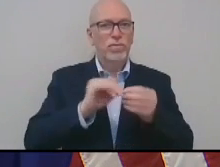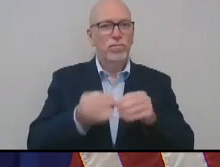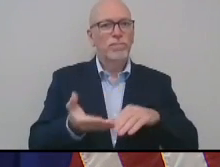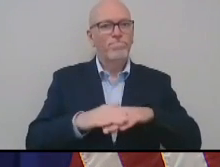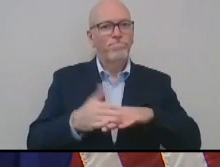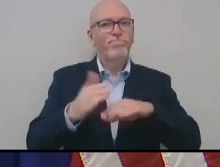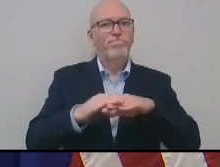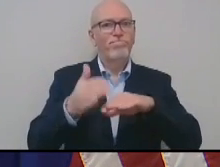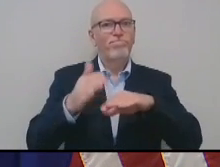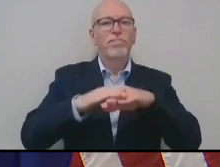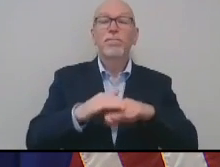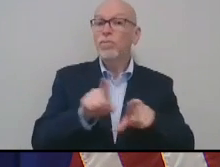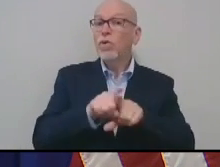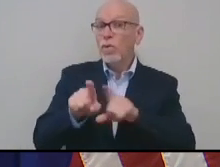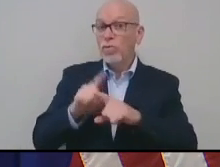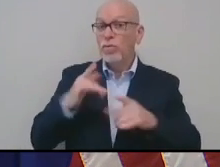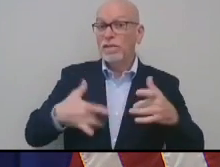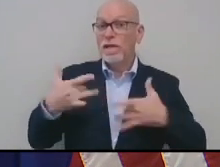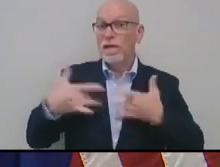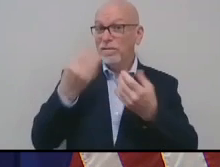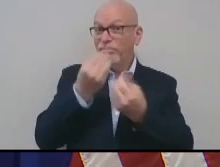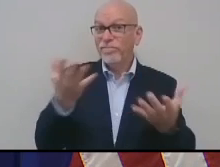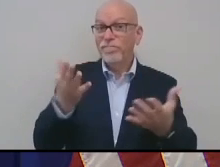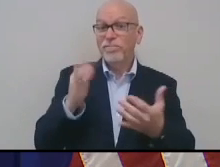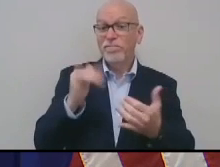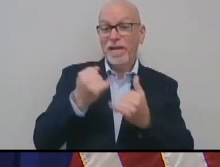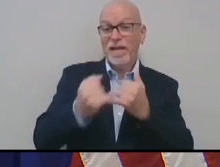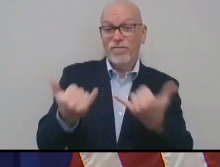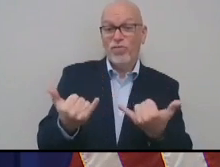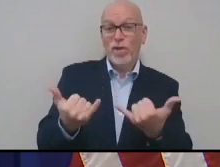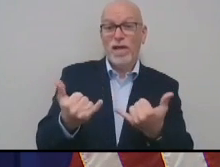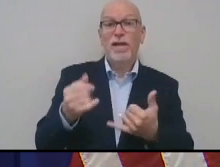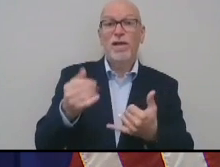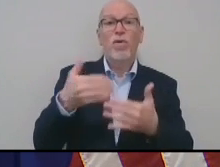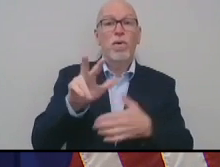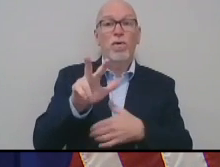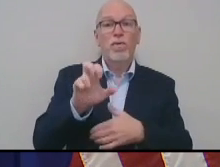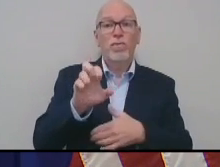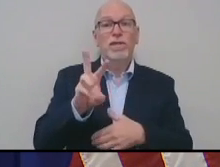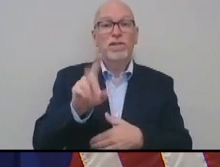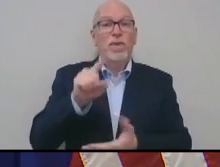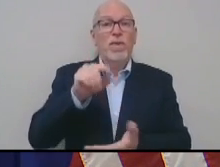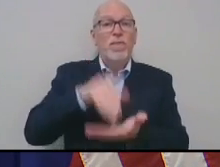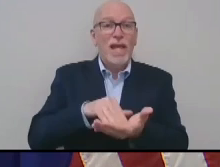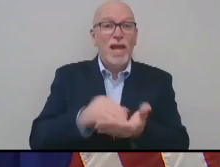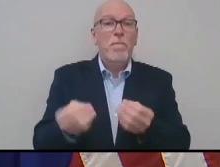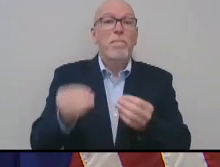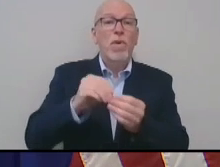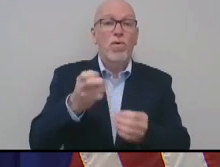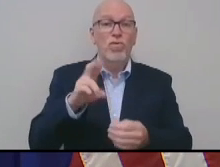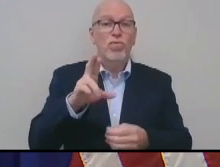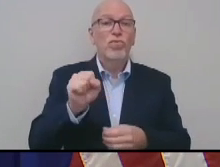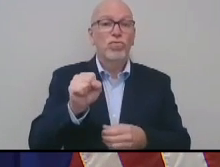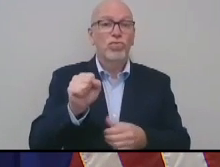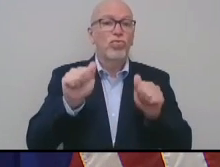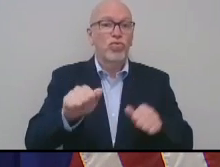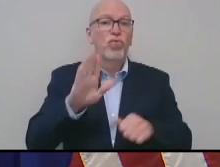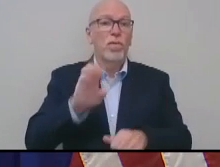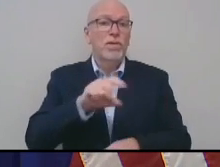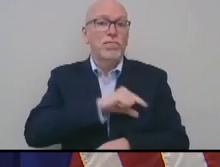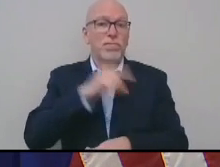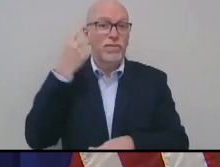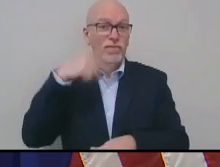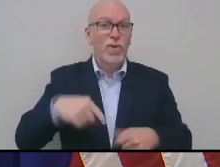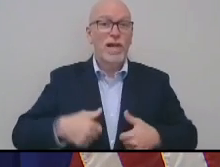It's also exciting to know that by the end of the day, nearly 361,000 additional Hoosiers could be eligible for this